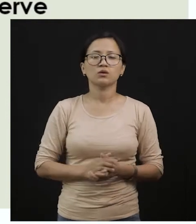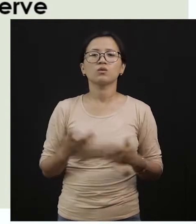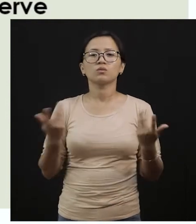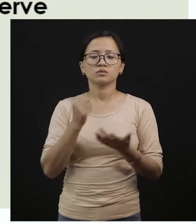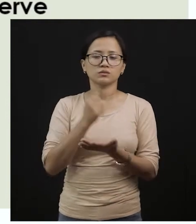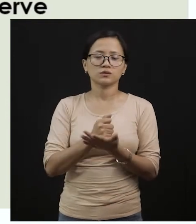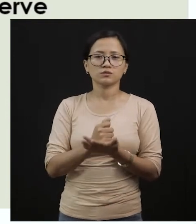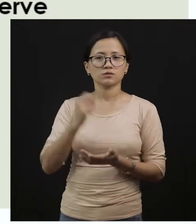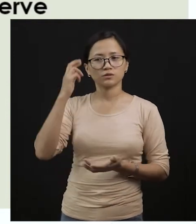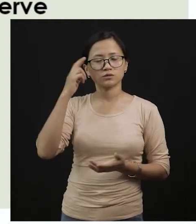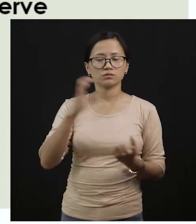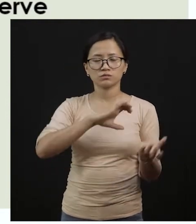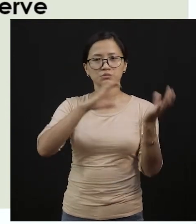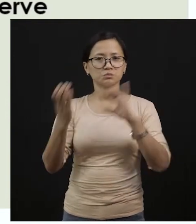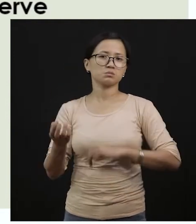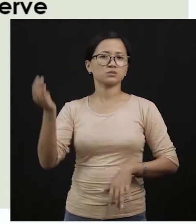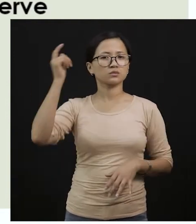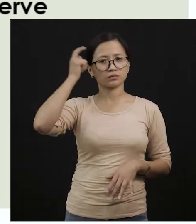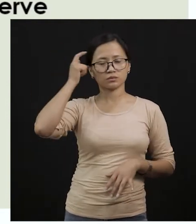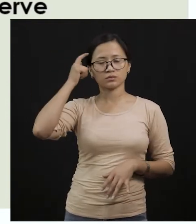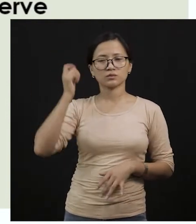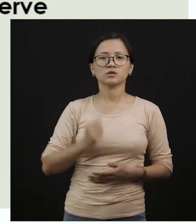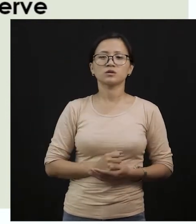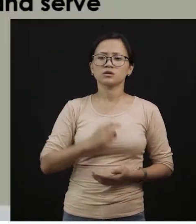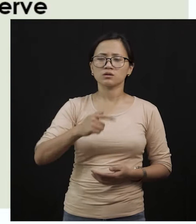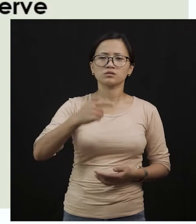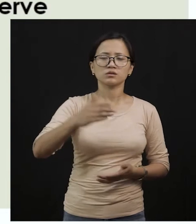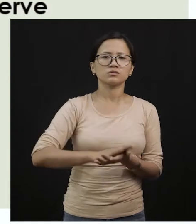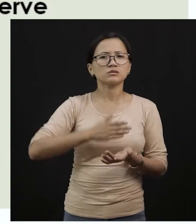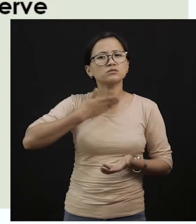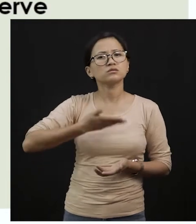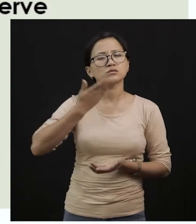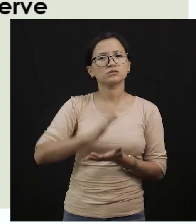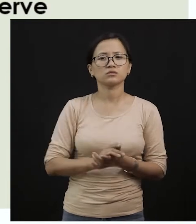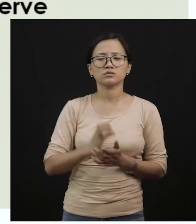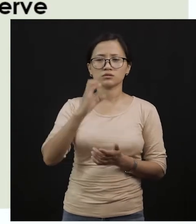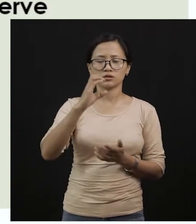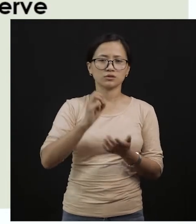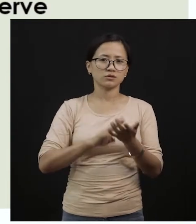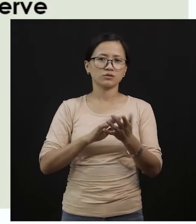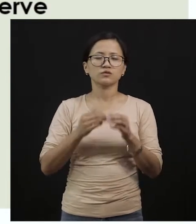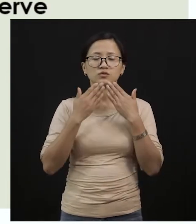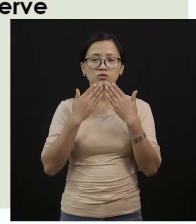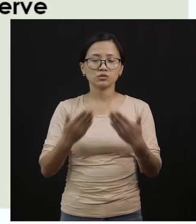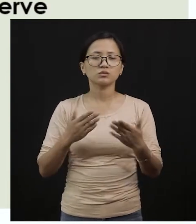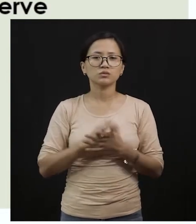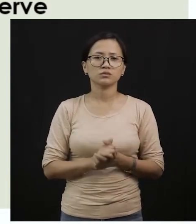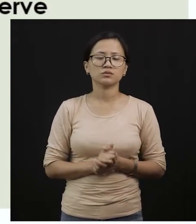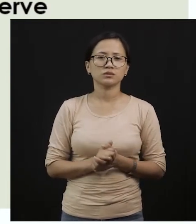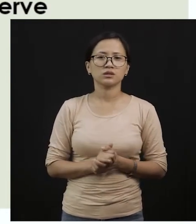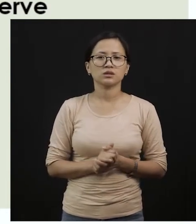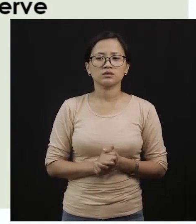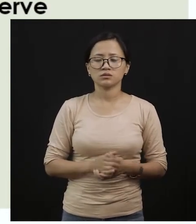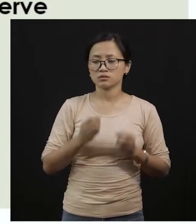decided, she changed her mind. I told you that she is not going to continue teaching in the convent school. She made a decision